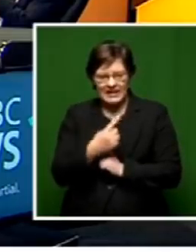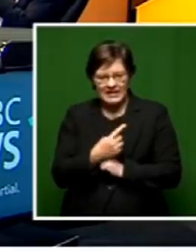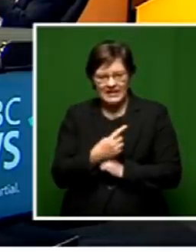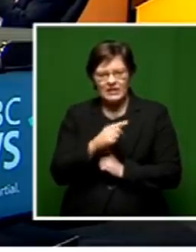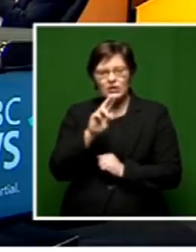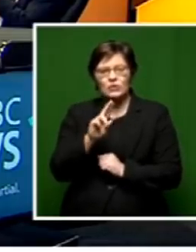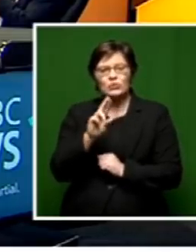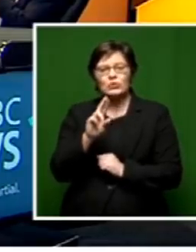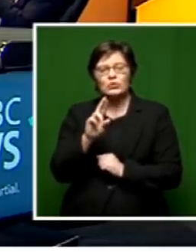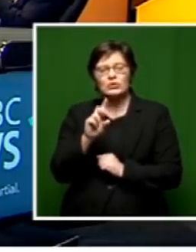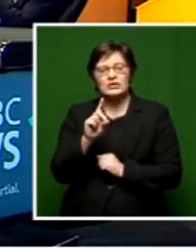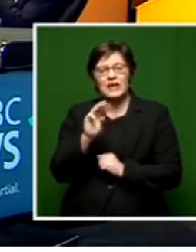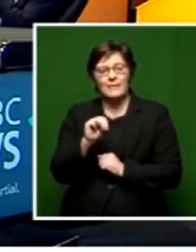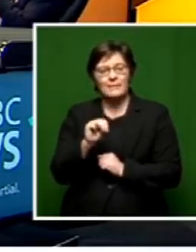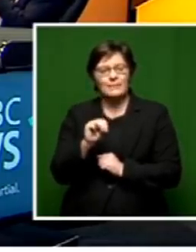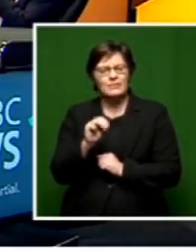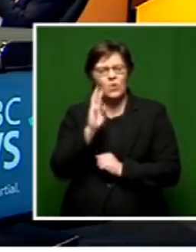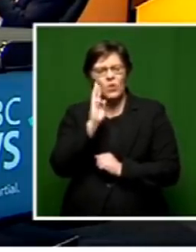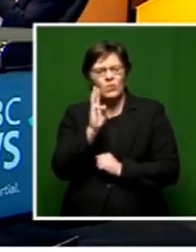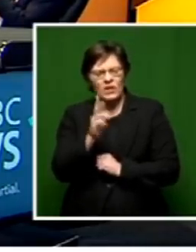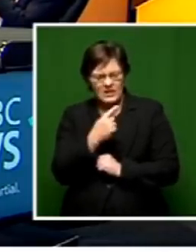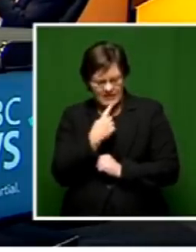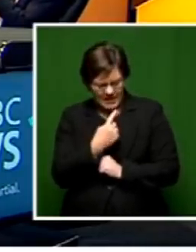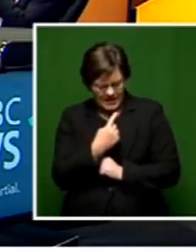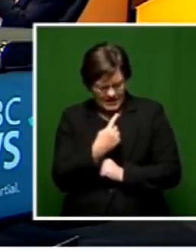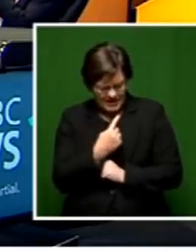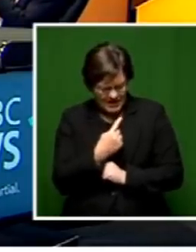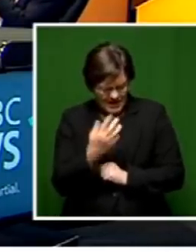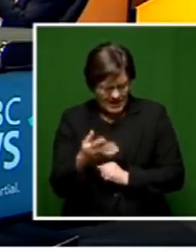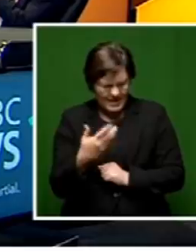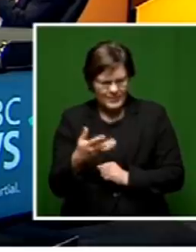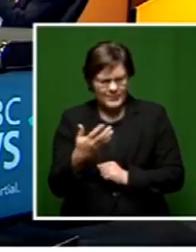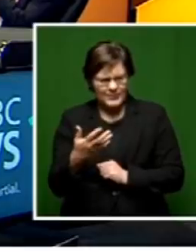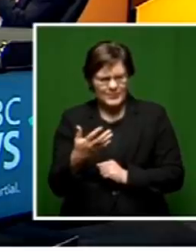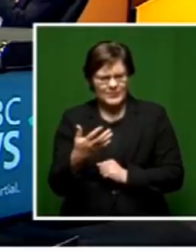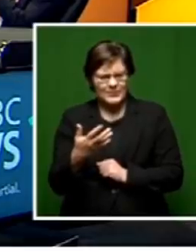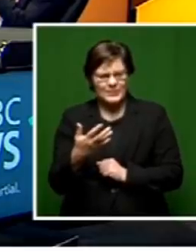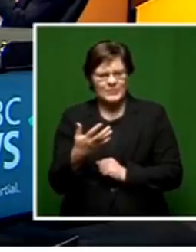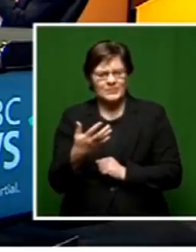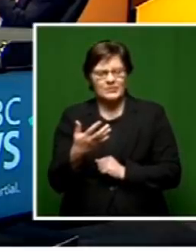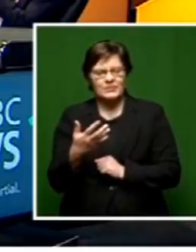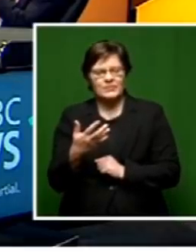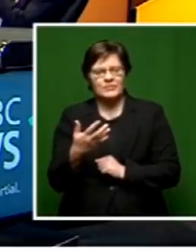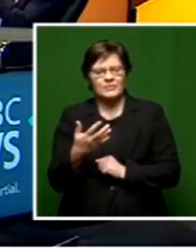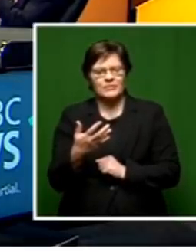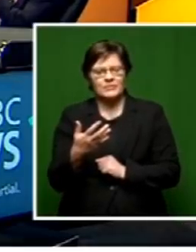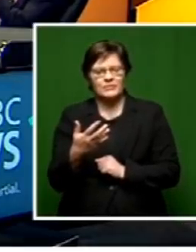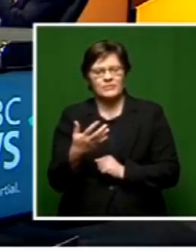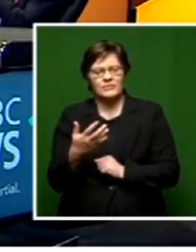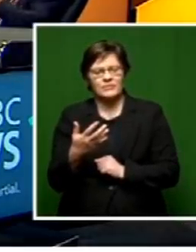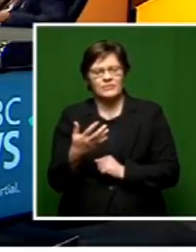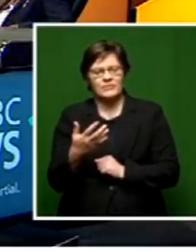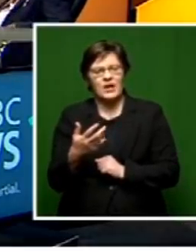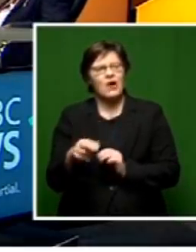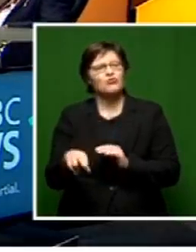what did he call it? A provincial, not even a provincial party, a regional, something to that effect, to